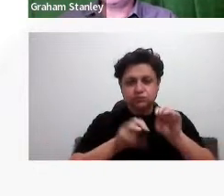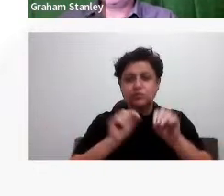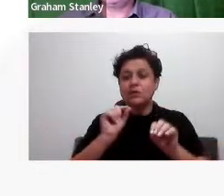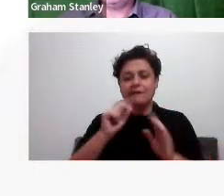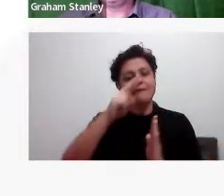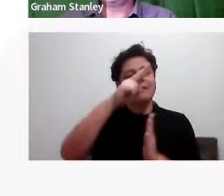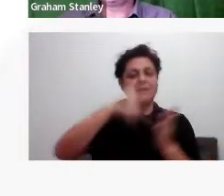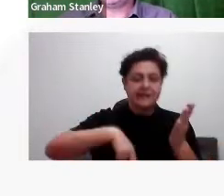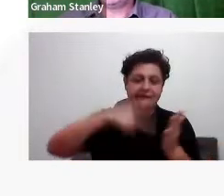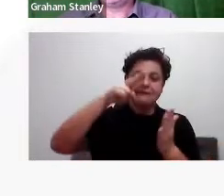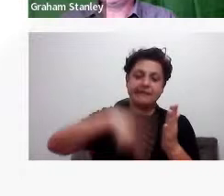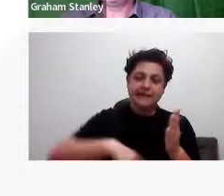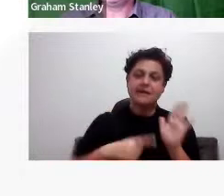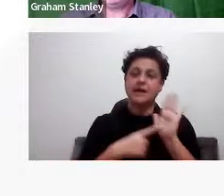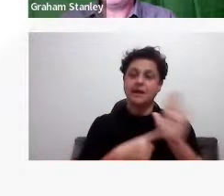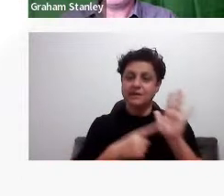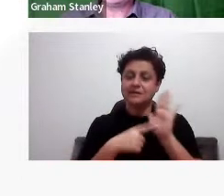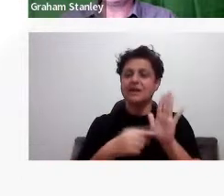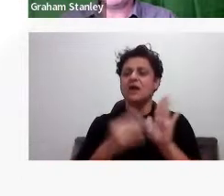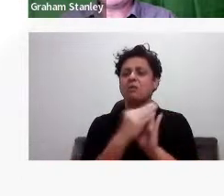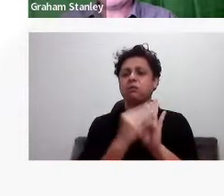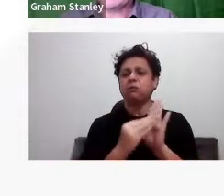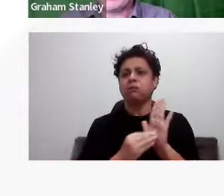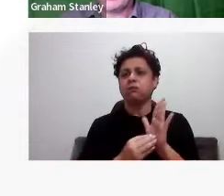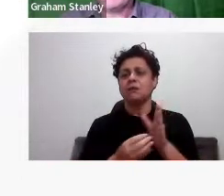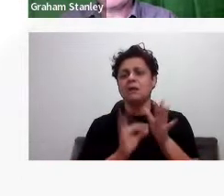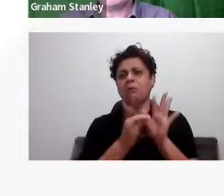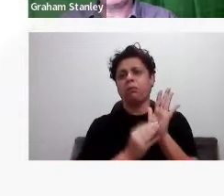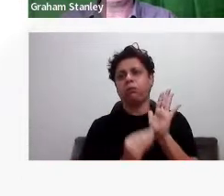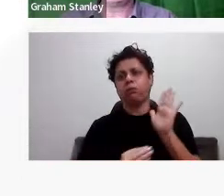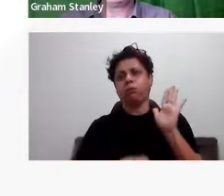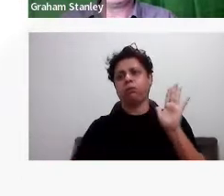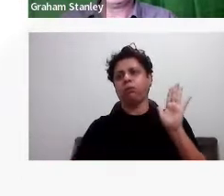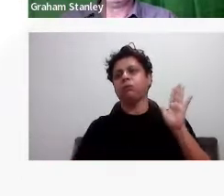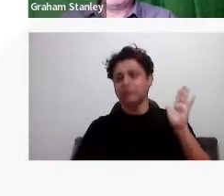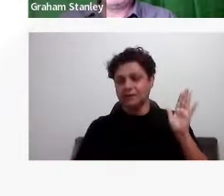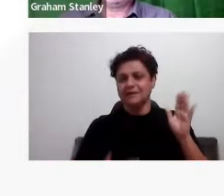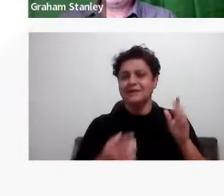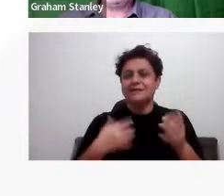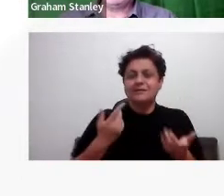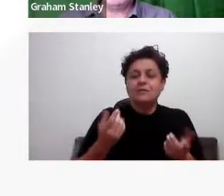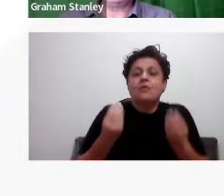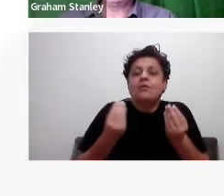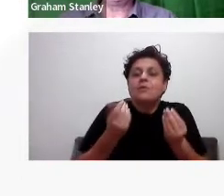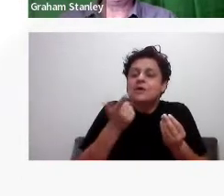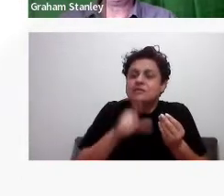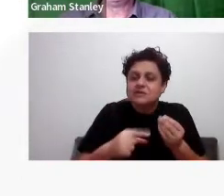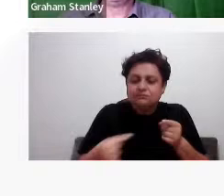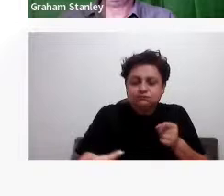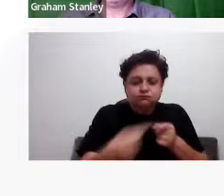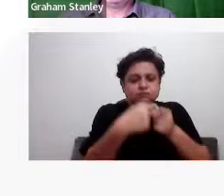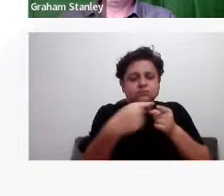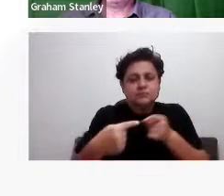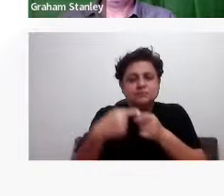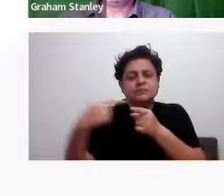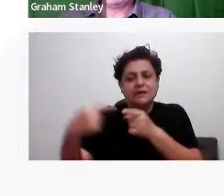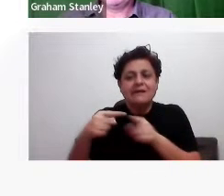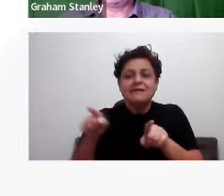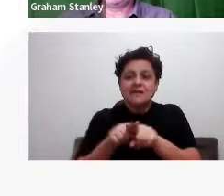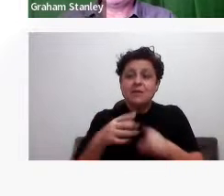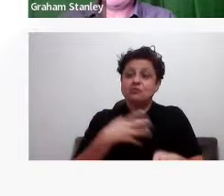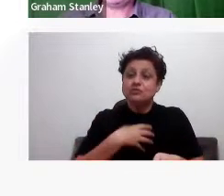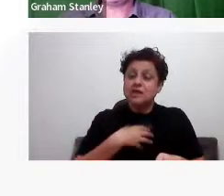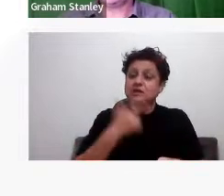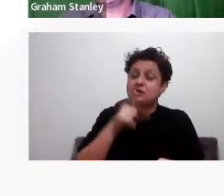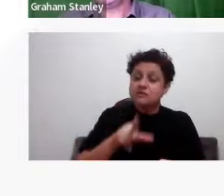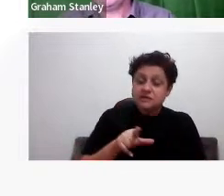Differentiating content means providing different ways to access the learning material. By having different options, for example,